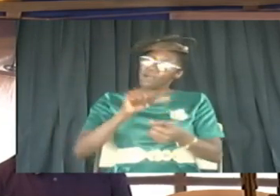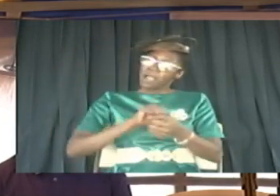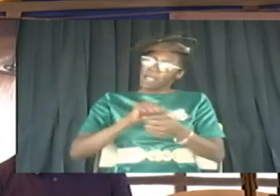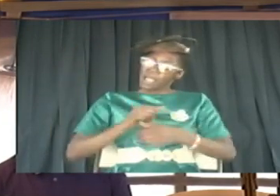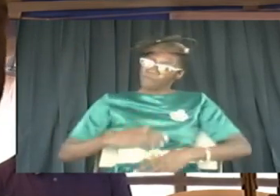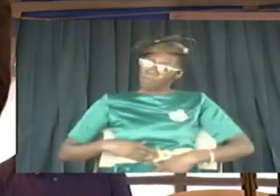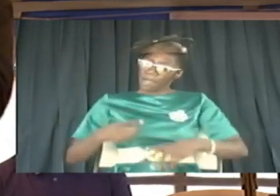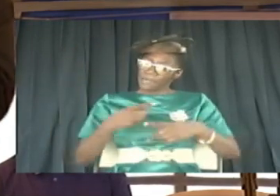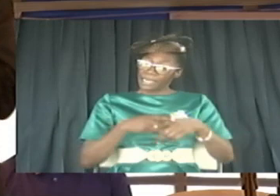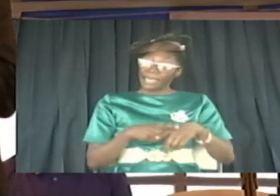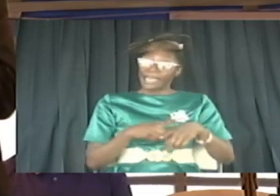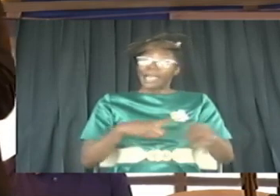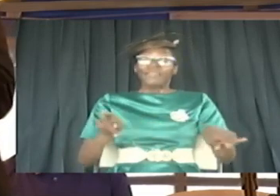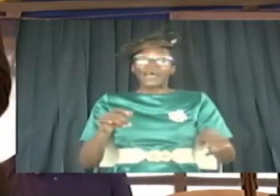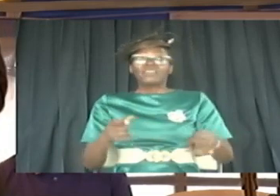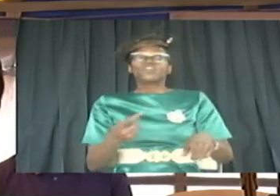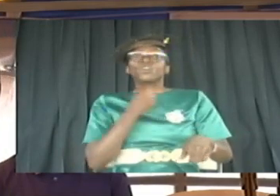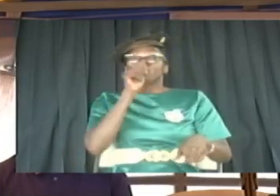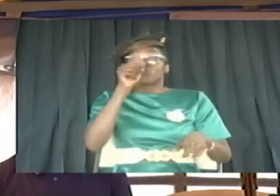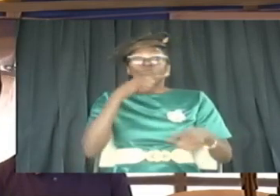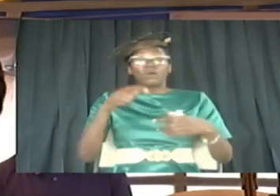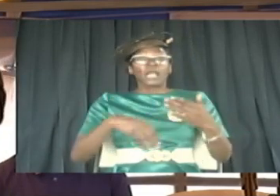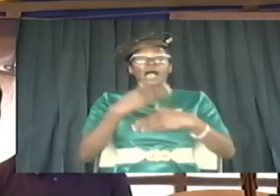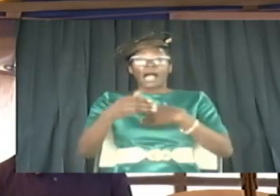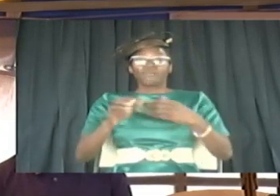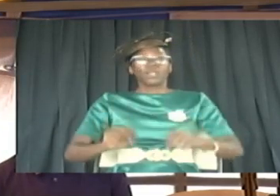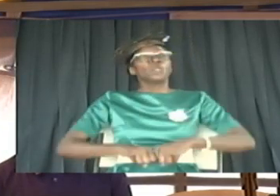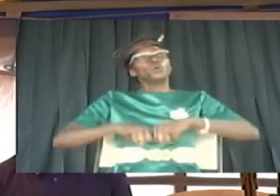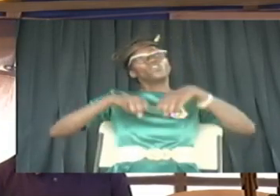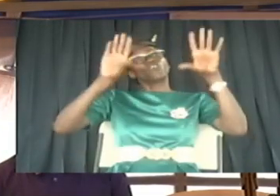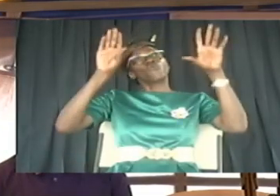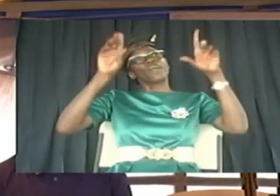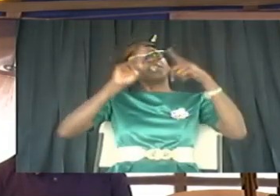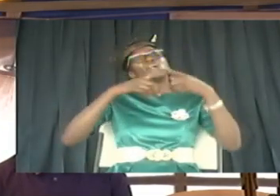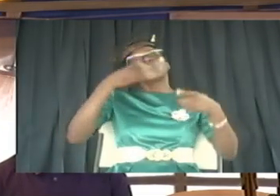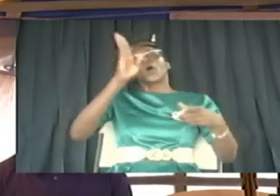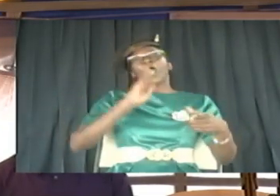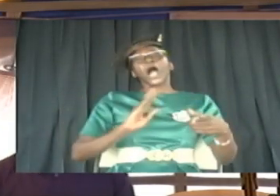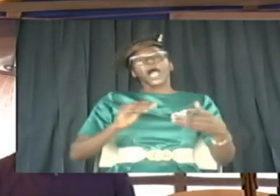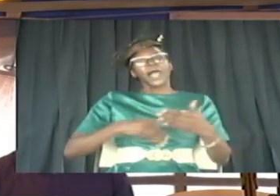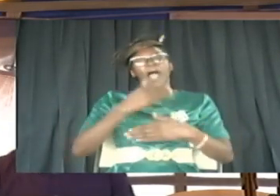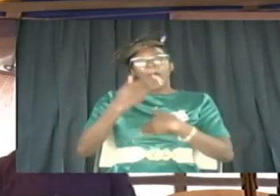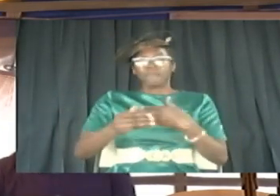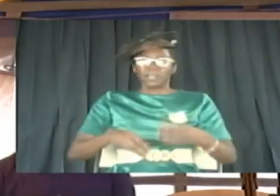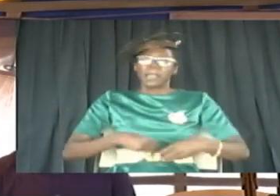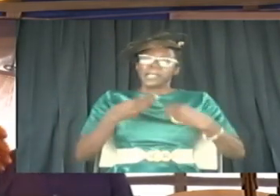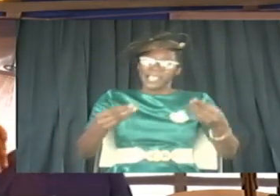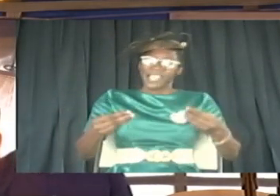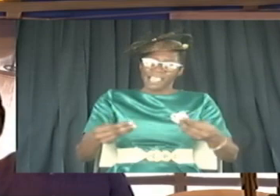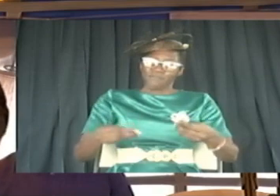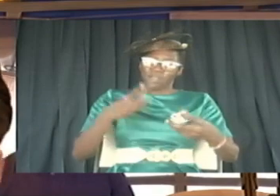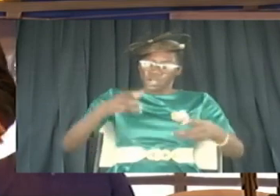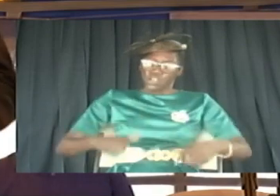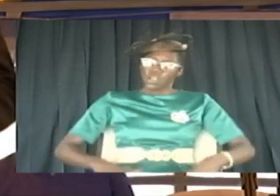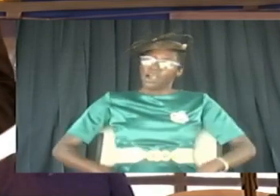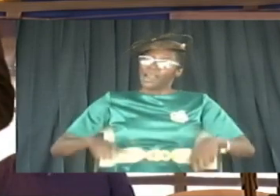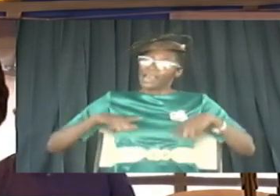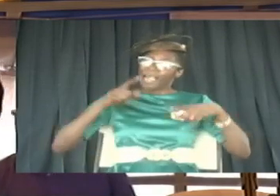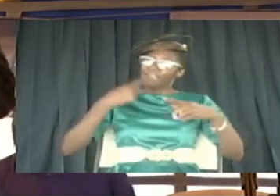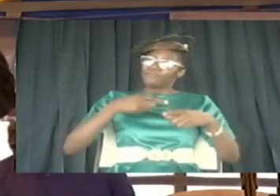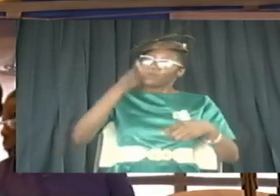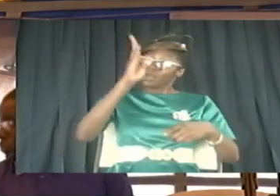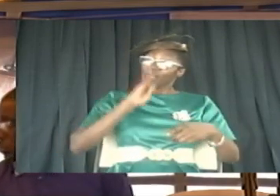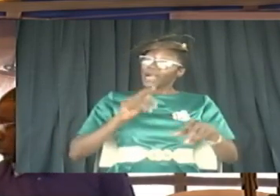But then after we surrender to him, after we give our lives to him, after we